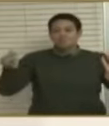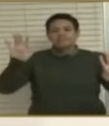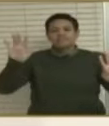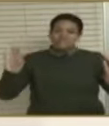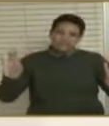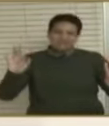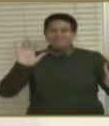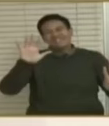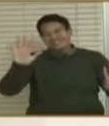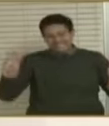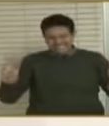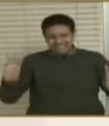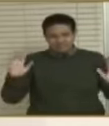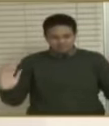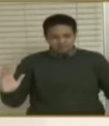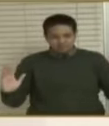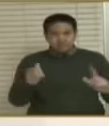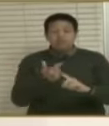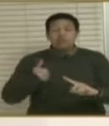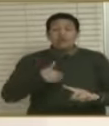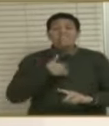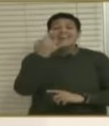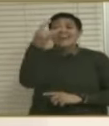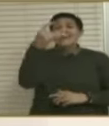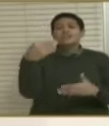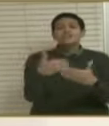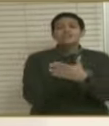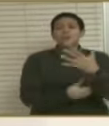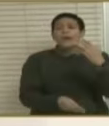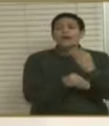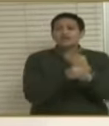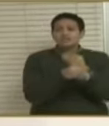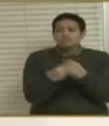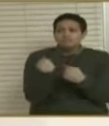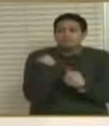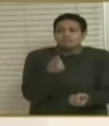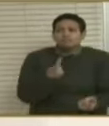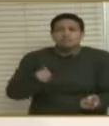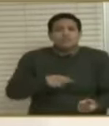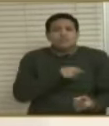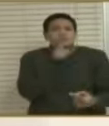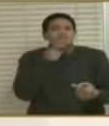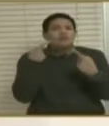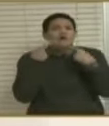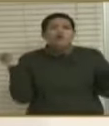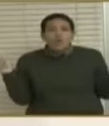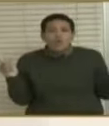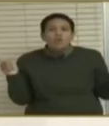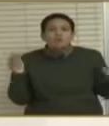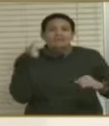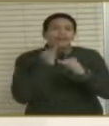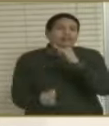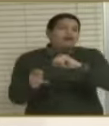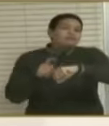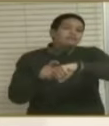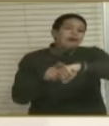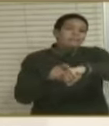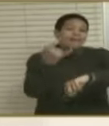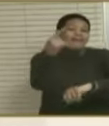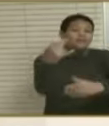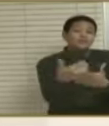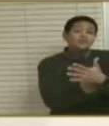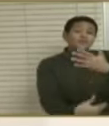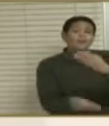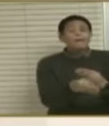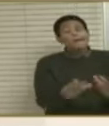old. So we have had 18 new additional cases since we announced the last time, over the